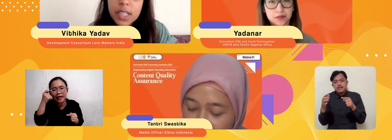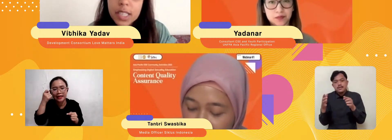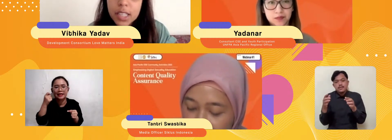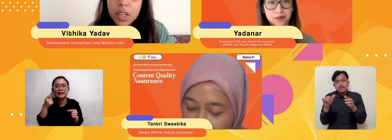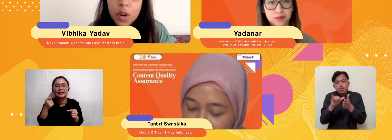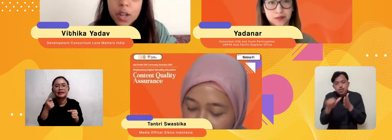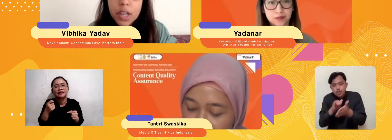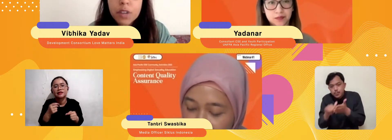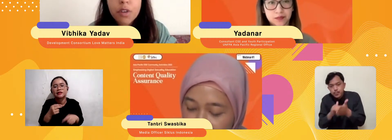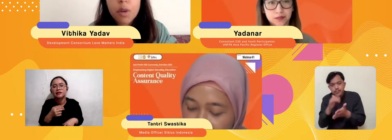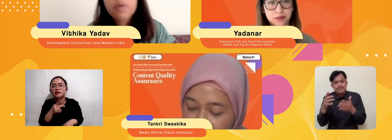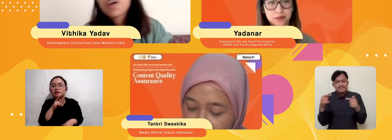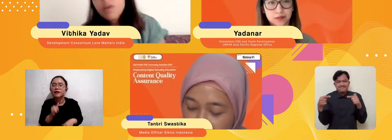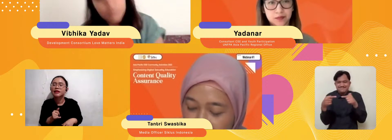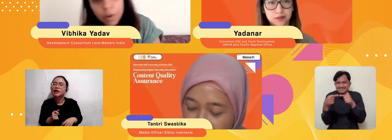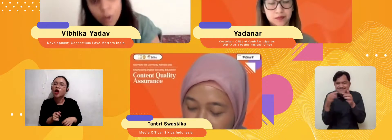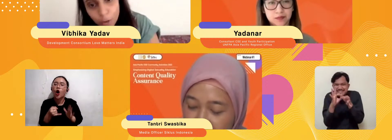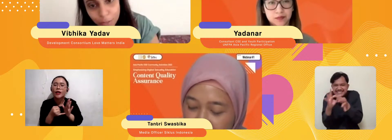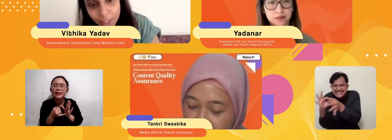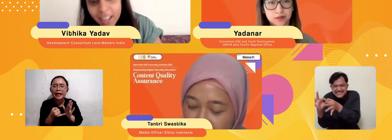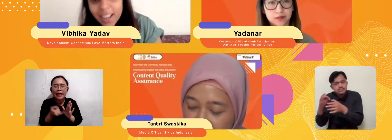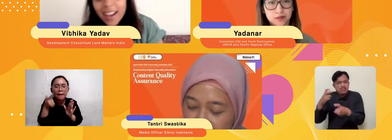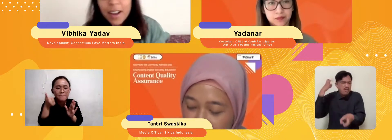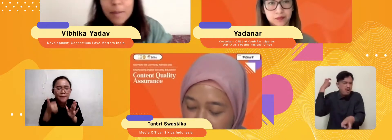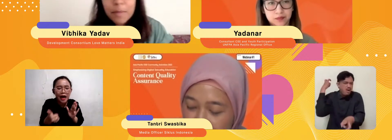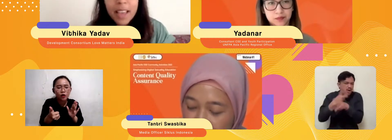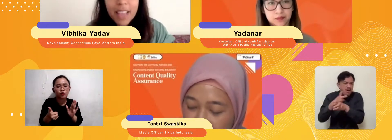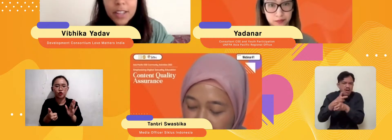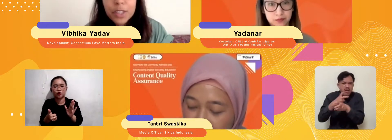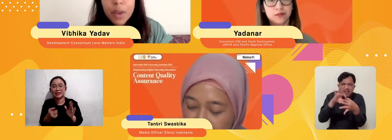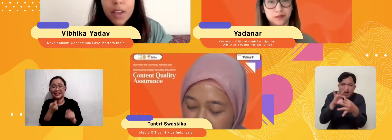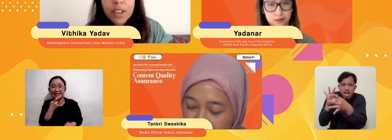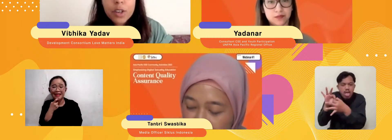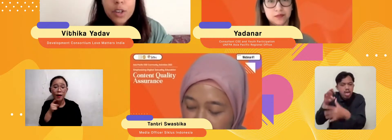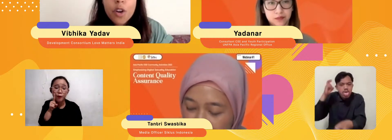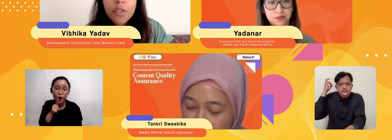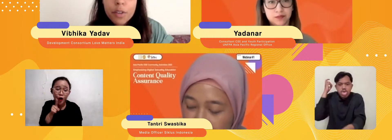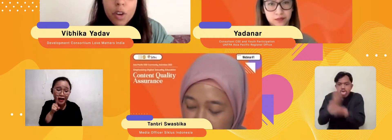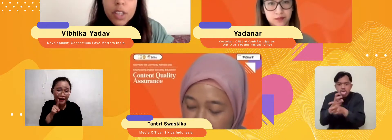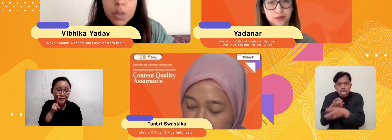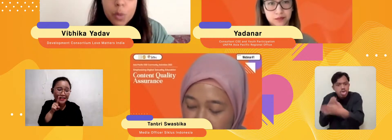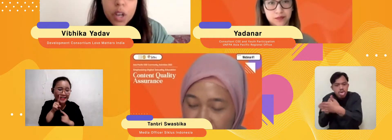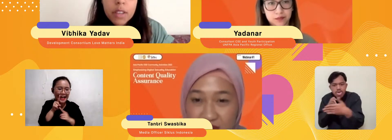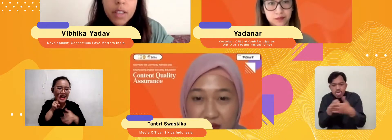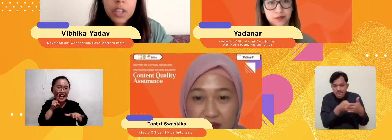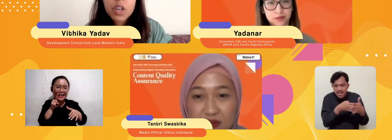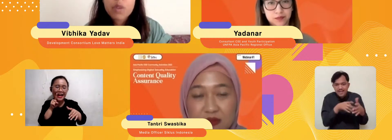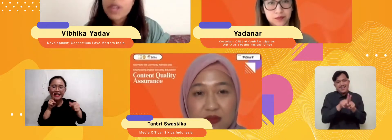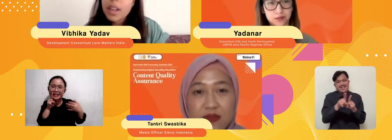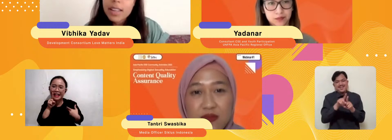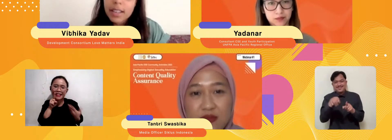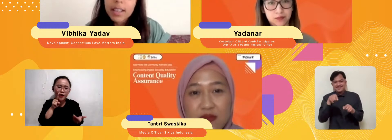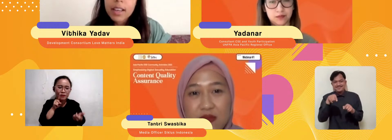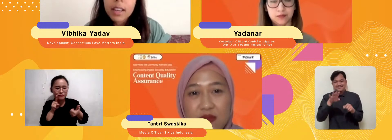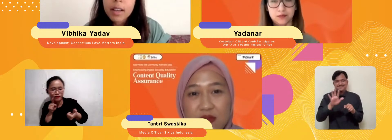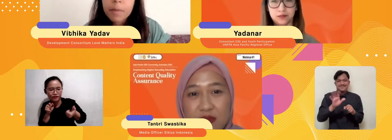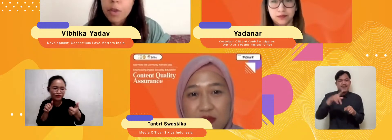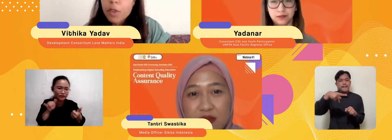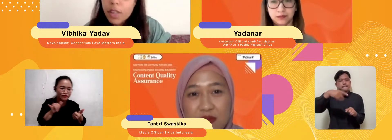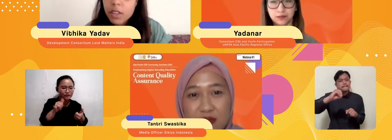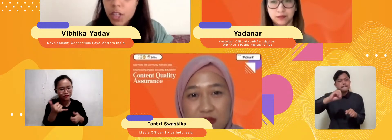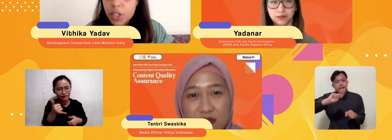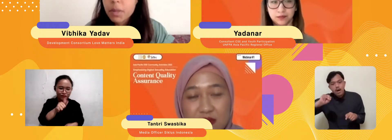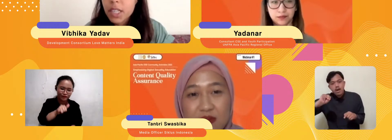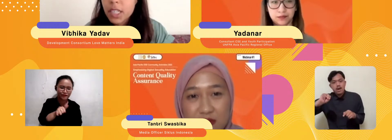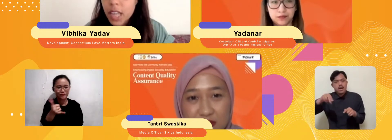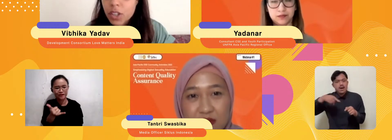quality CSE content from pornography. And that is where there's a lot of advocacy work that we are leading, not only